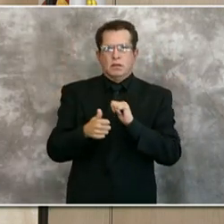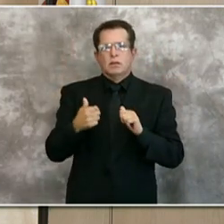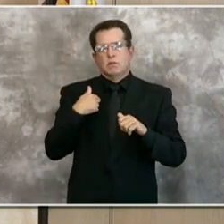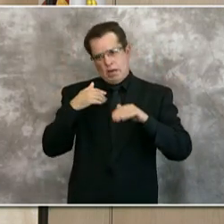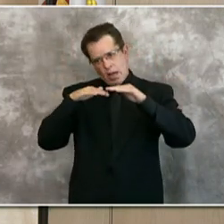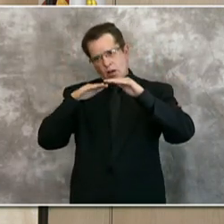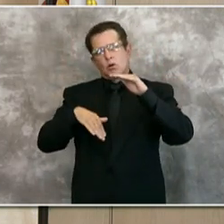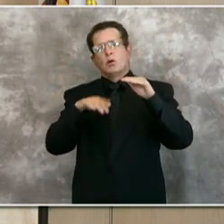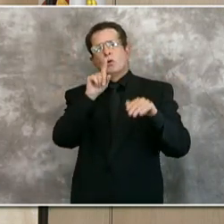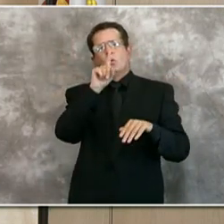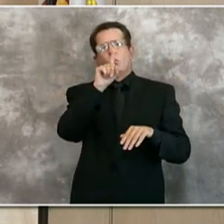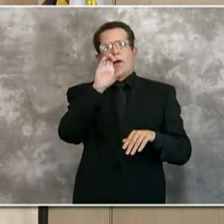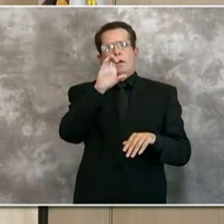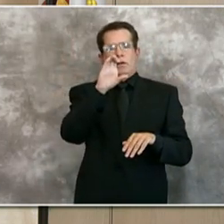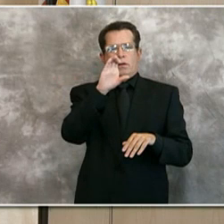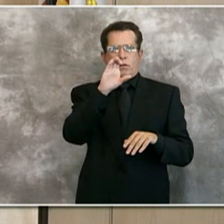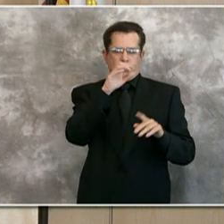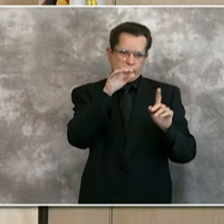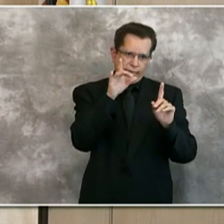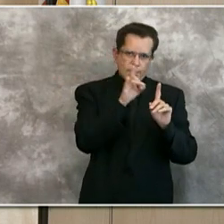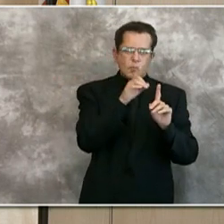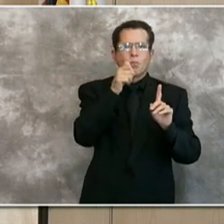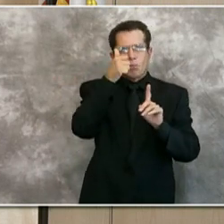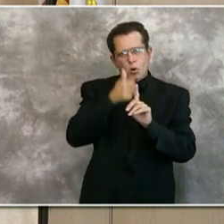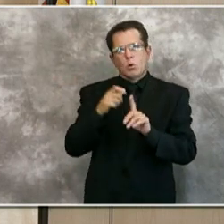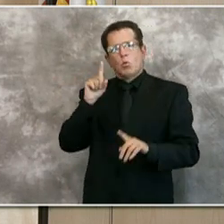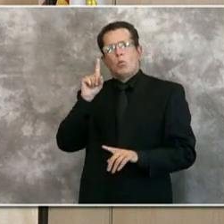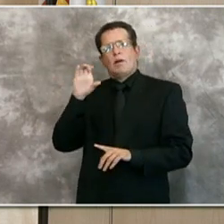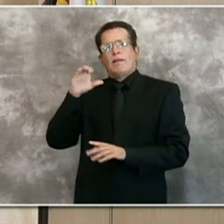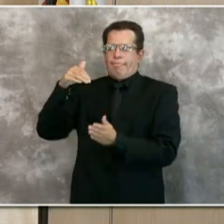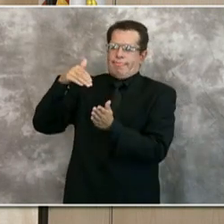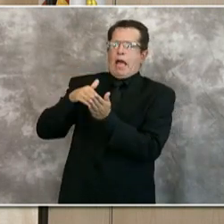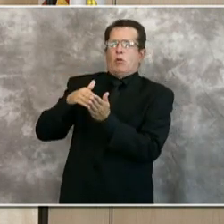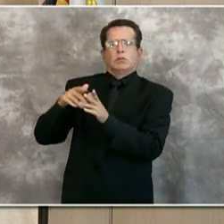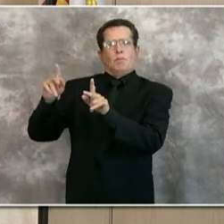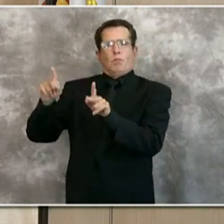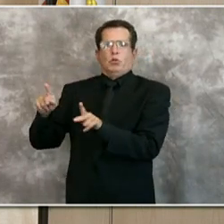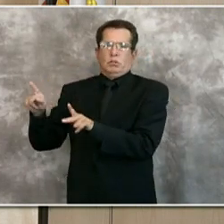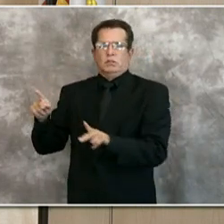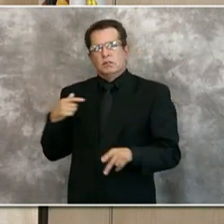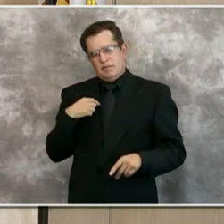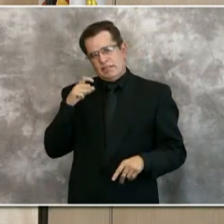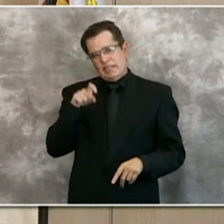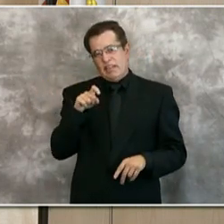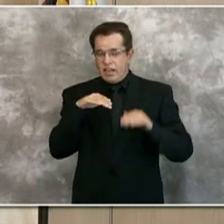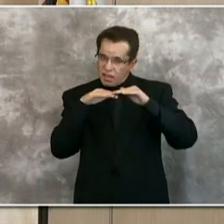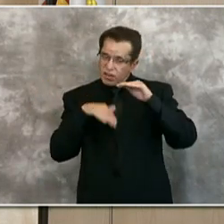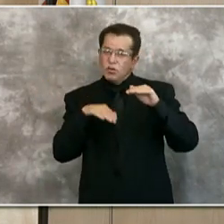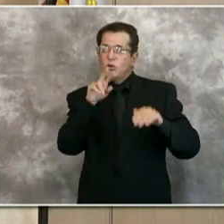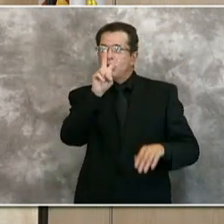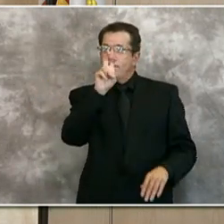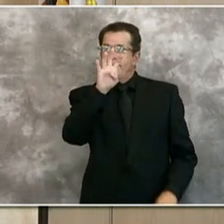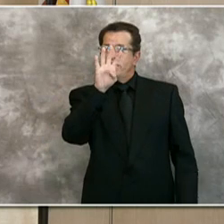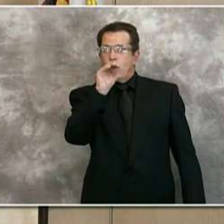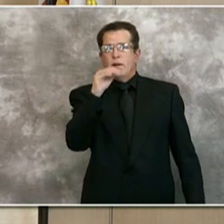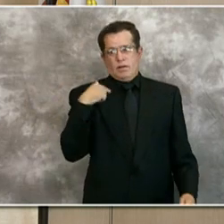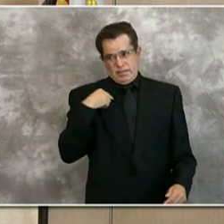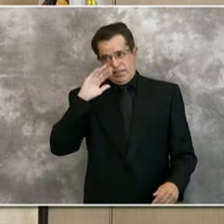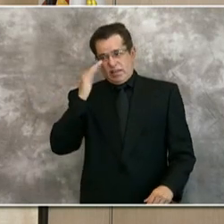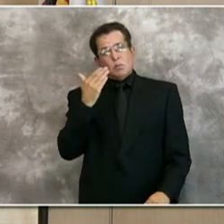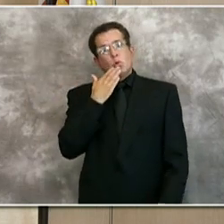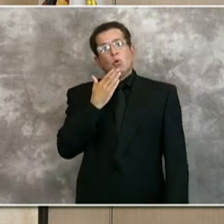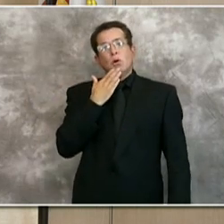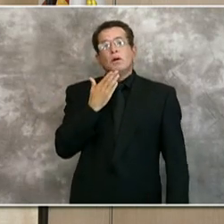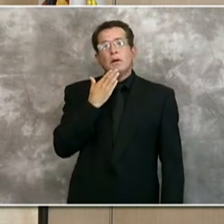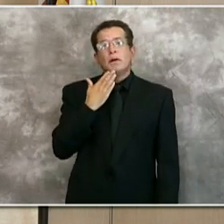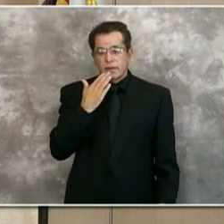the 100 cases per 100,000 population. So we are headed in the right direction, but